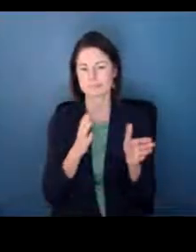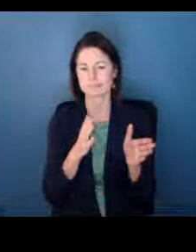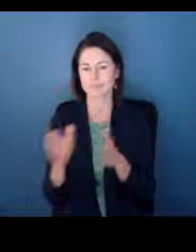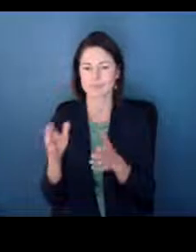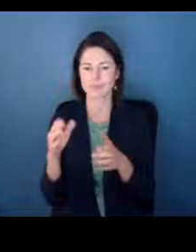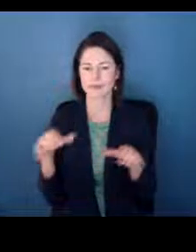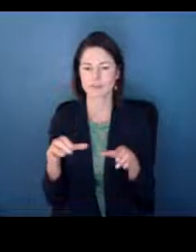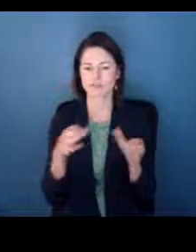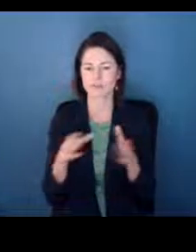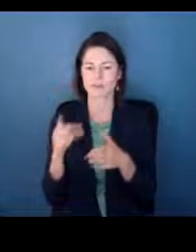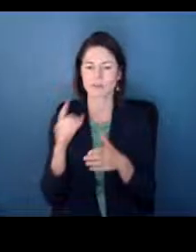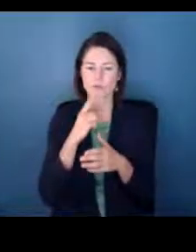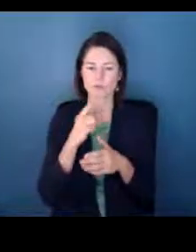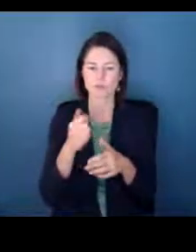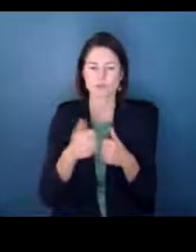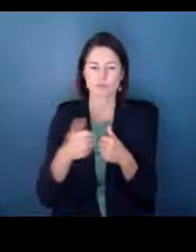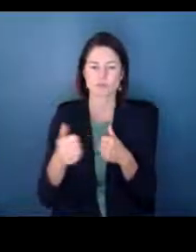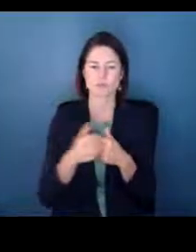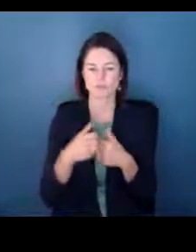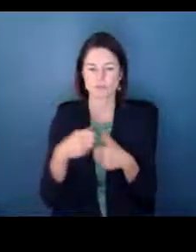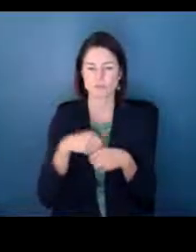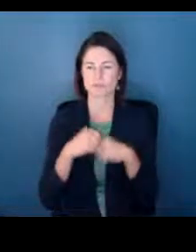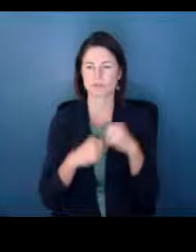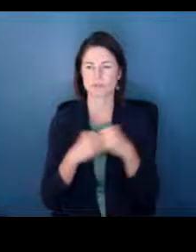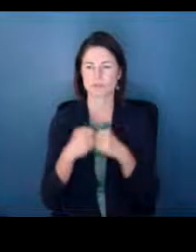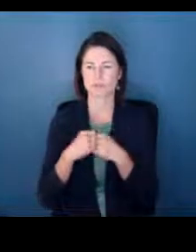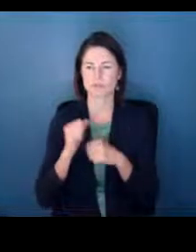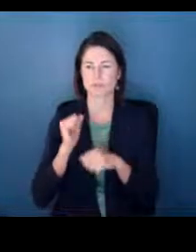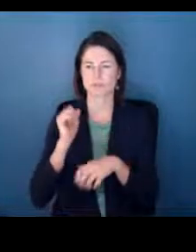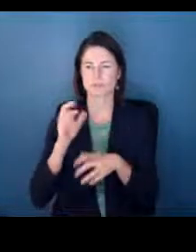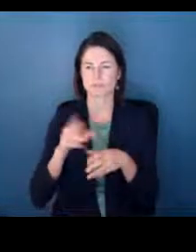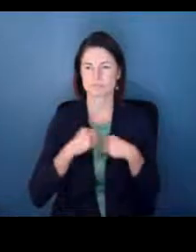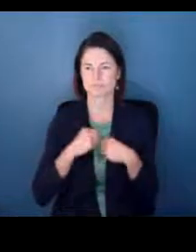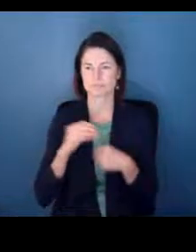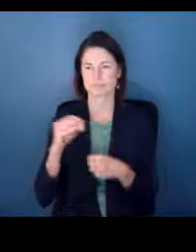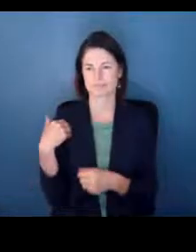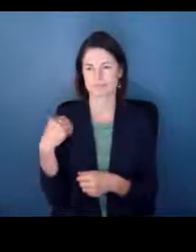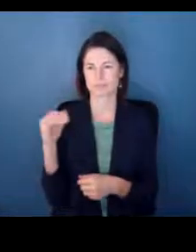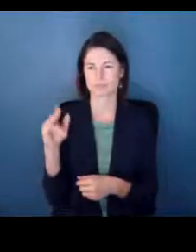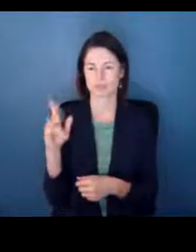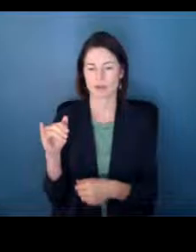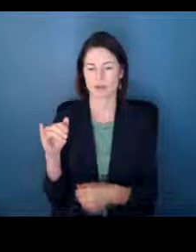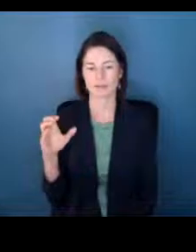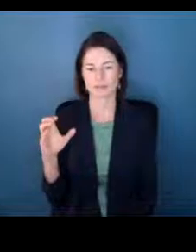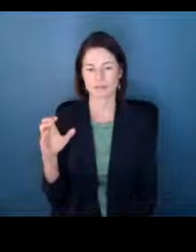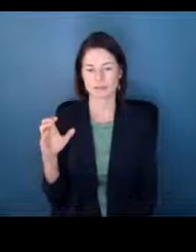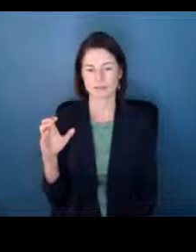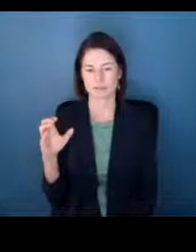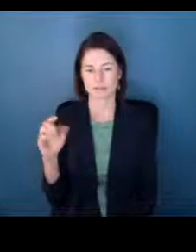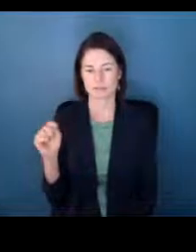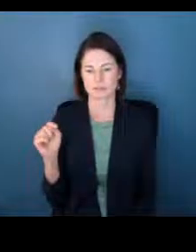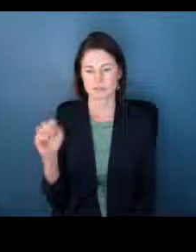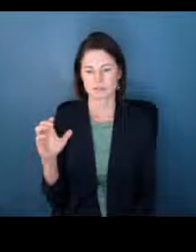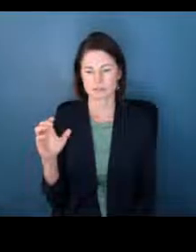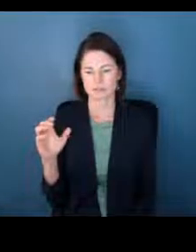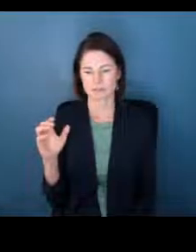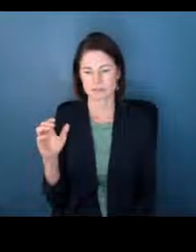we adopted last July, and the CTC passed a resolution of support in